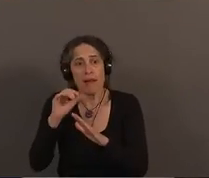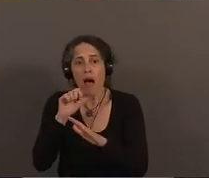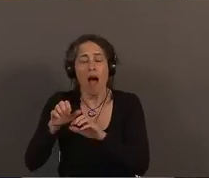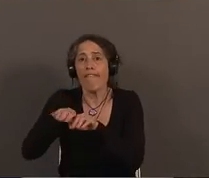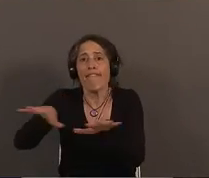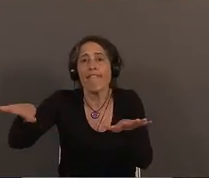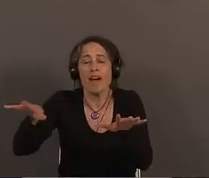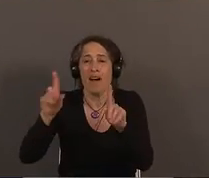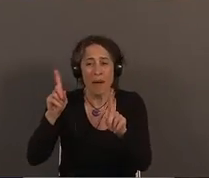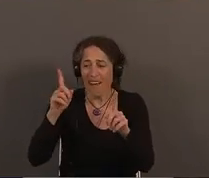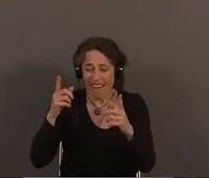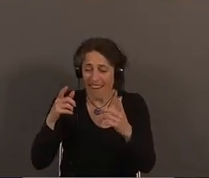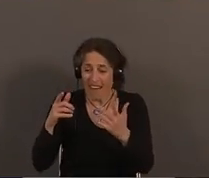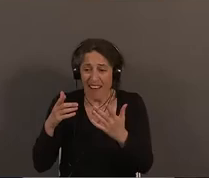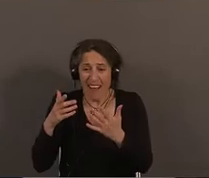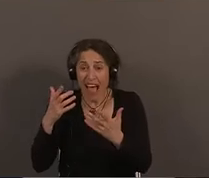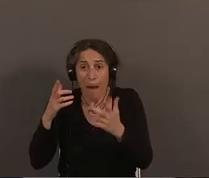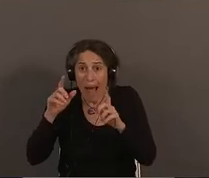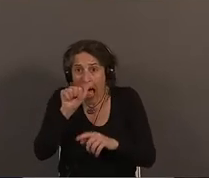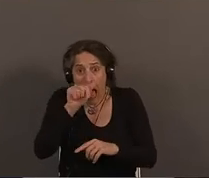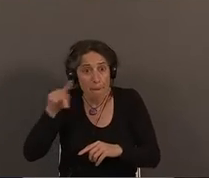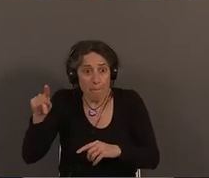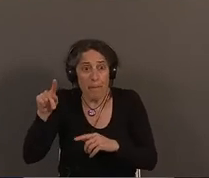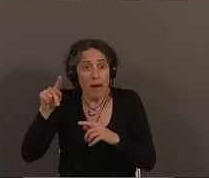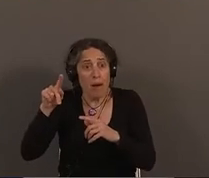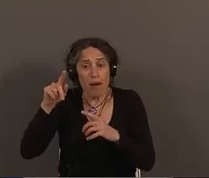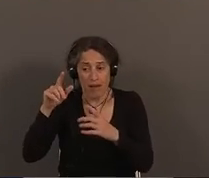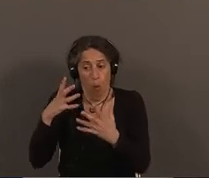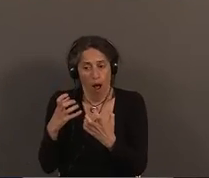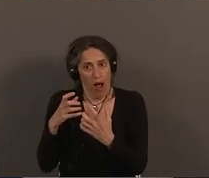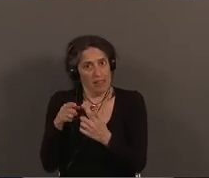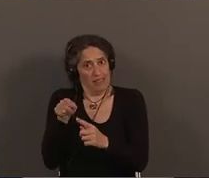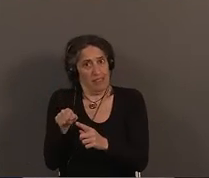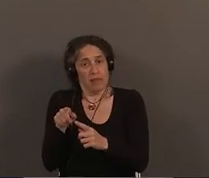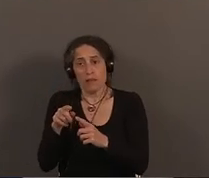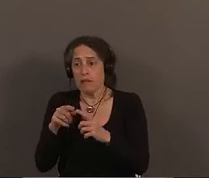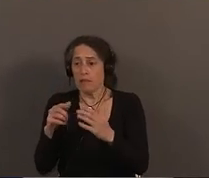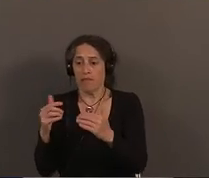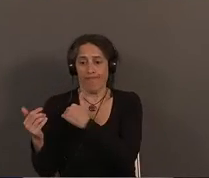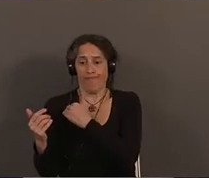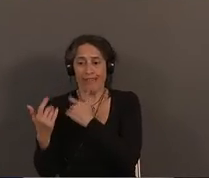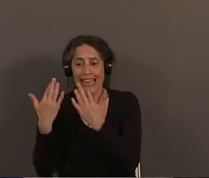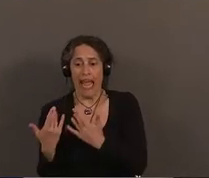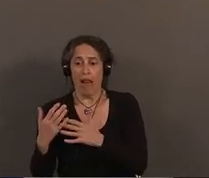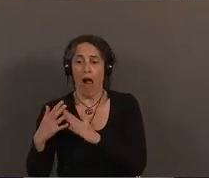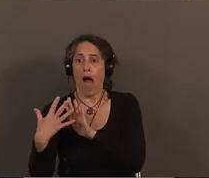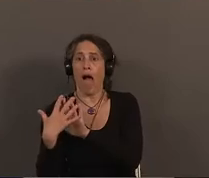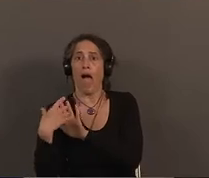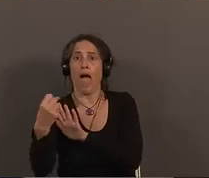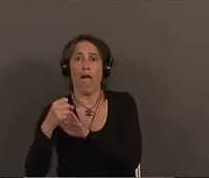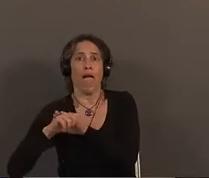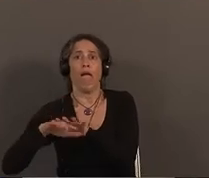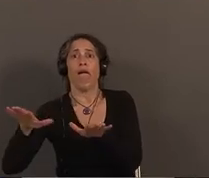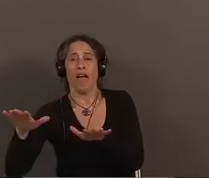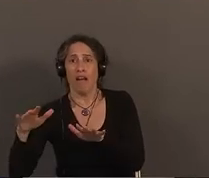choice. You tick that you agree, or you don't have the service. This is a captive situation, so this means that consumers, if they're not protected